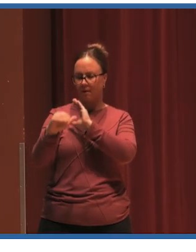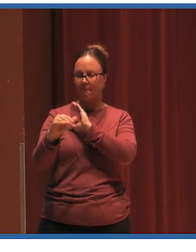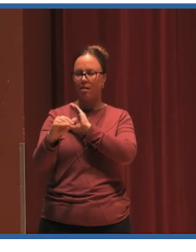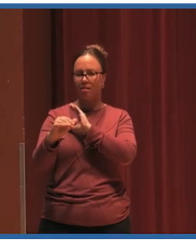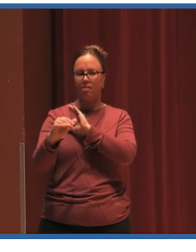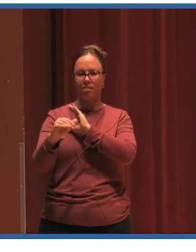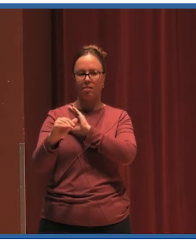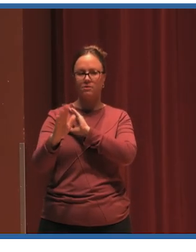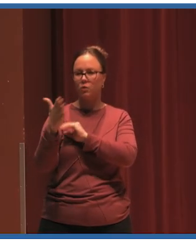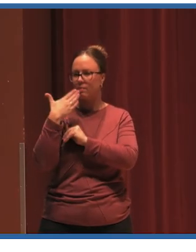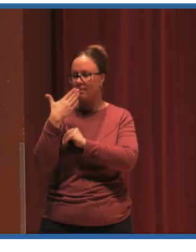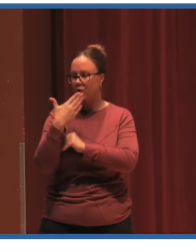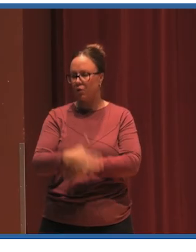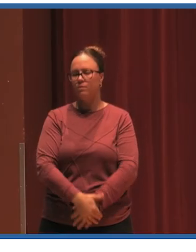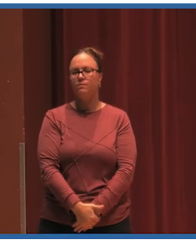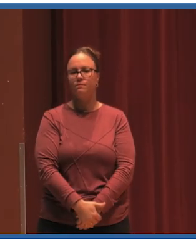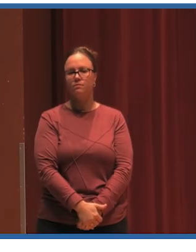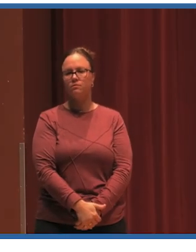also. So thank you.